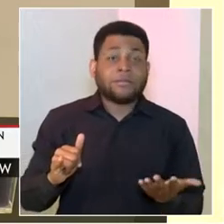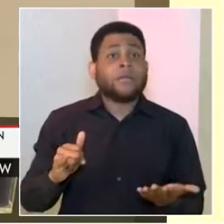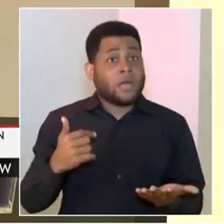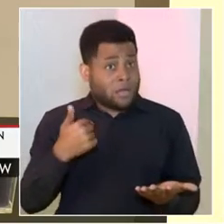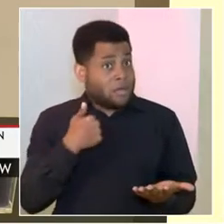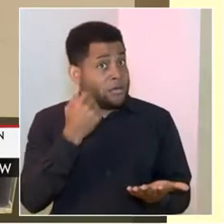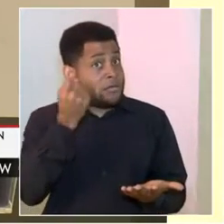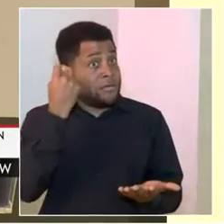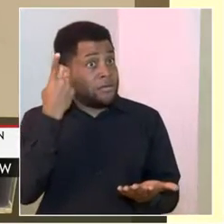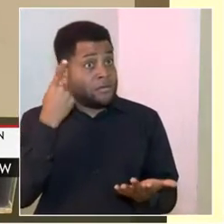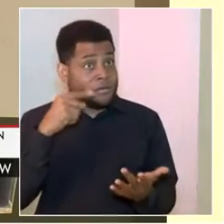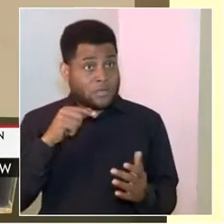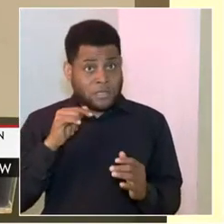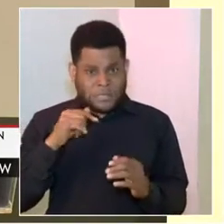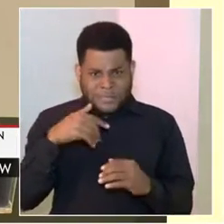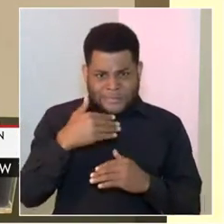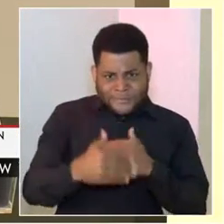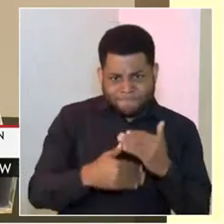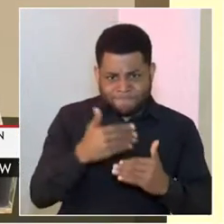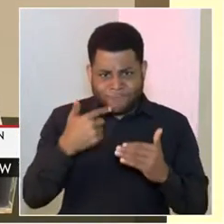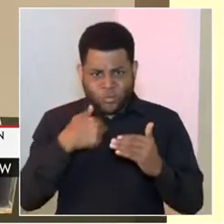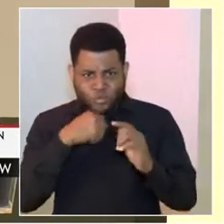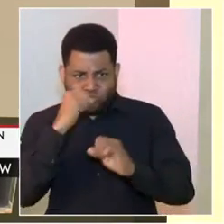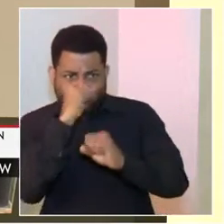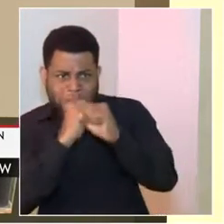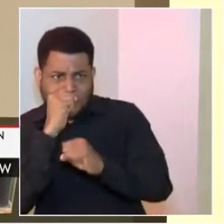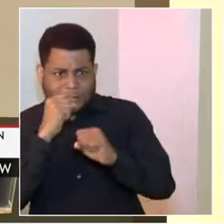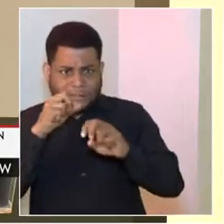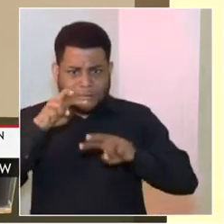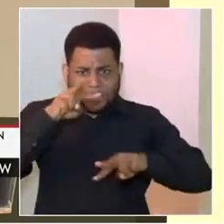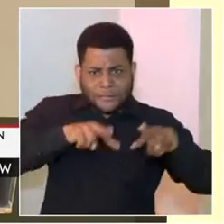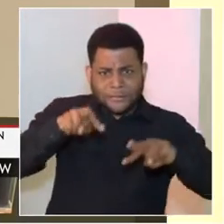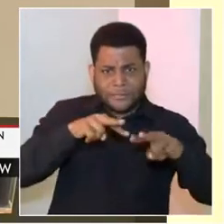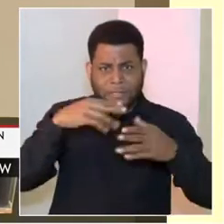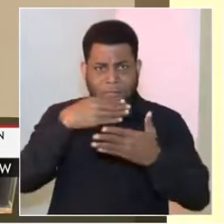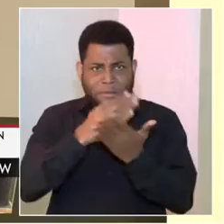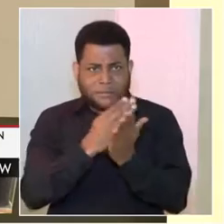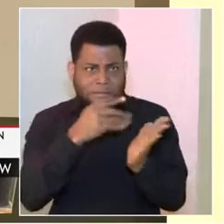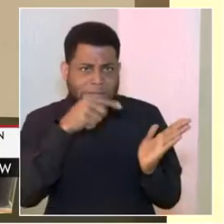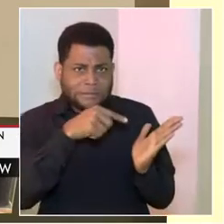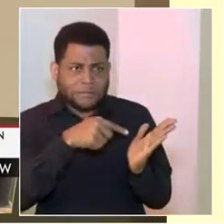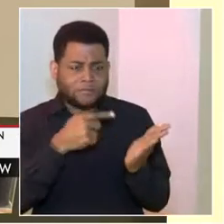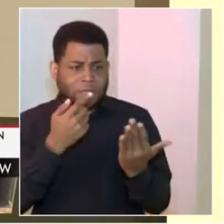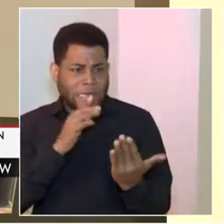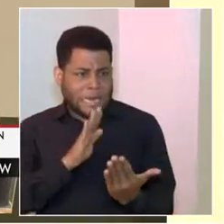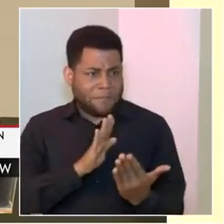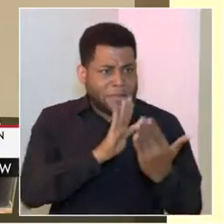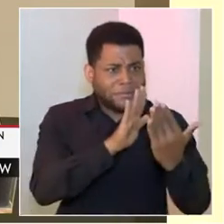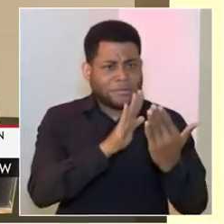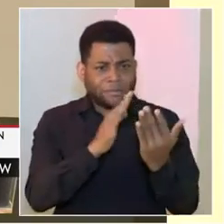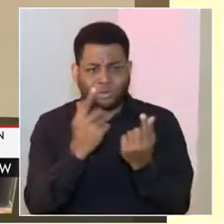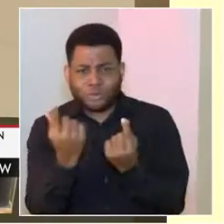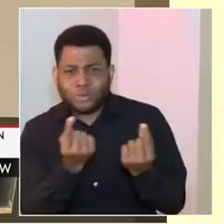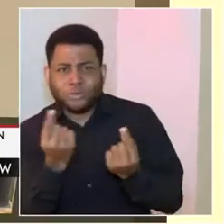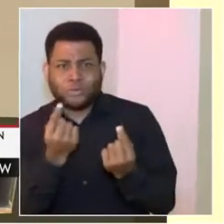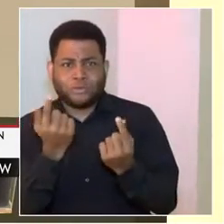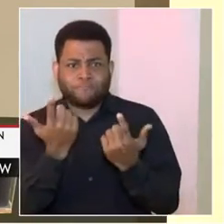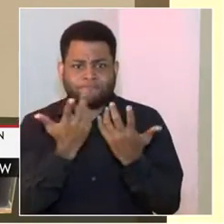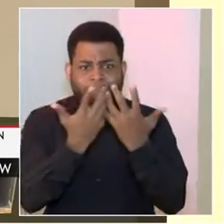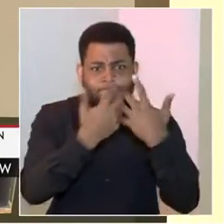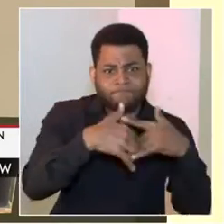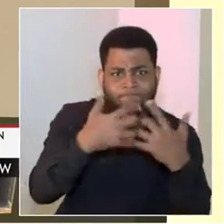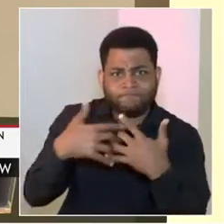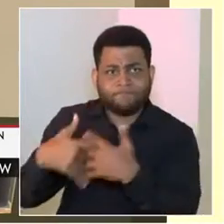and strategic in the investments that we have proposed to the Council of the District of Columbia. And this is the